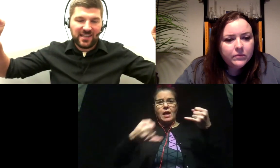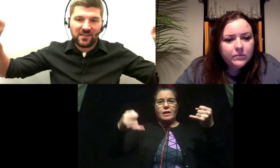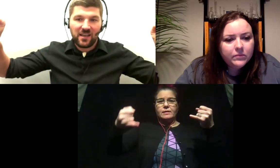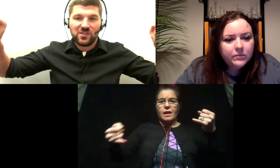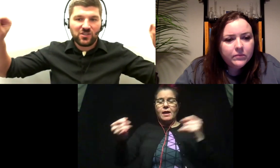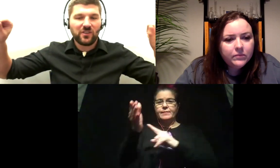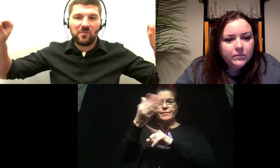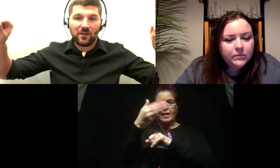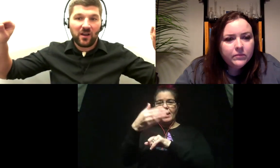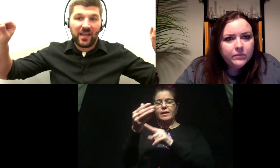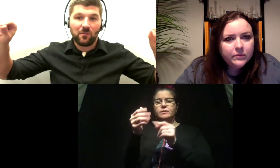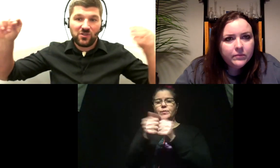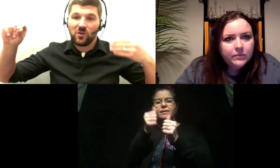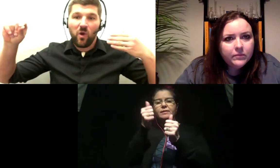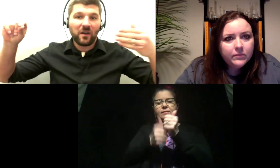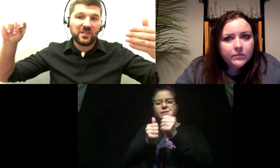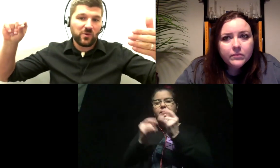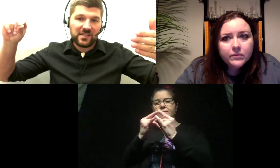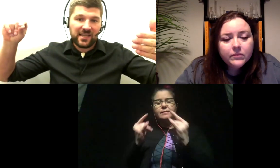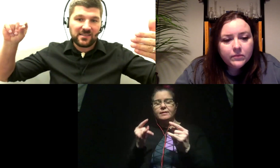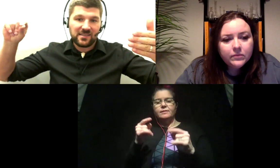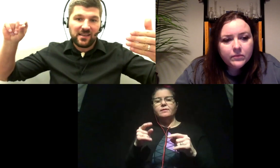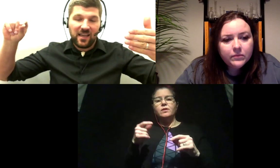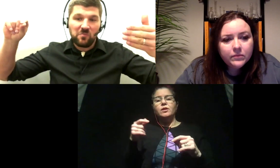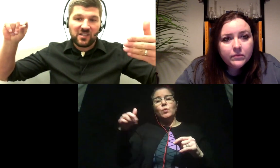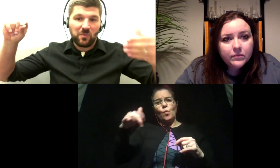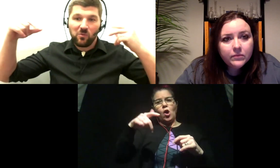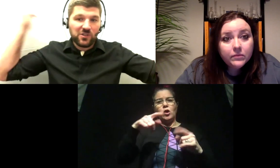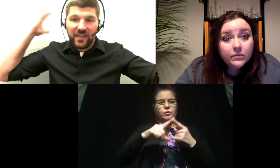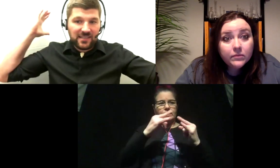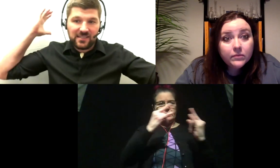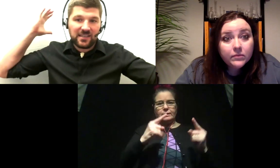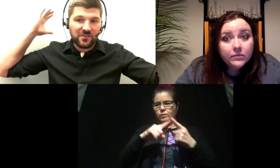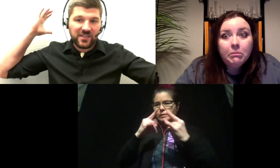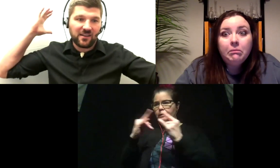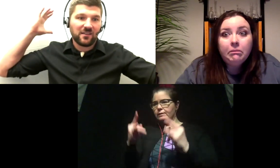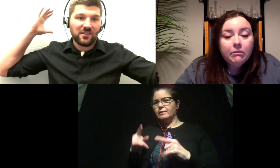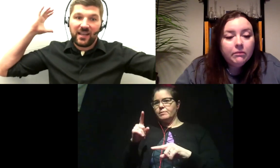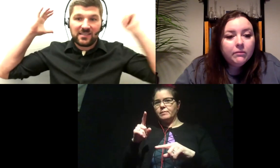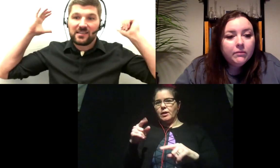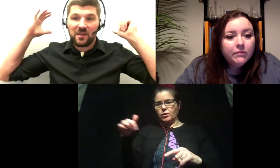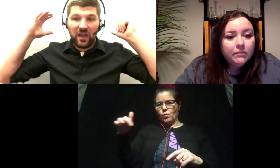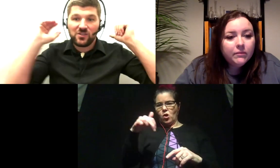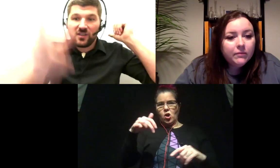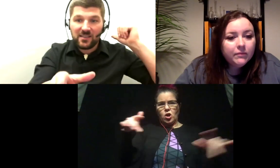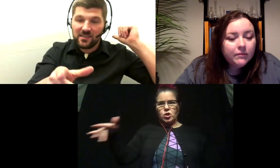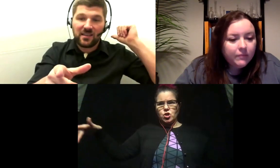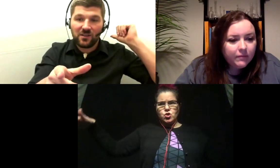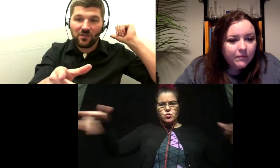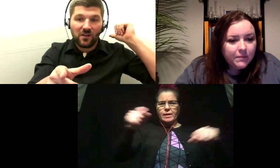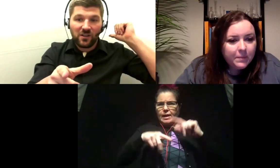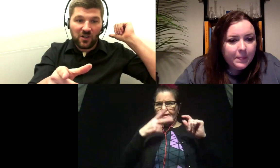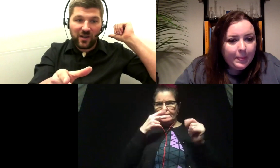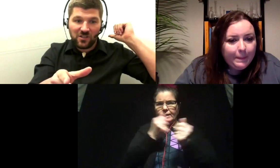every tent just so you can make it around camp, because you can walk between the tents and be in a spot where you can't see either tent. You can't see the tent behind you. You can't see the